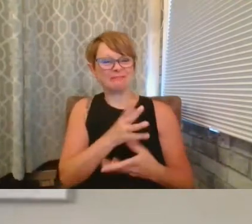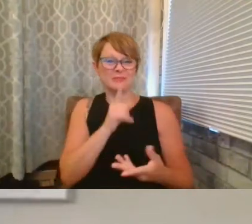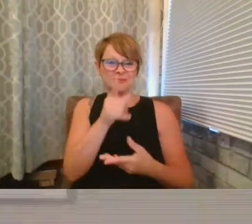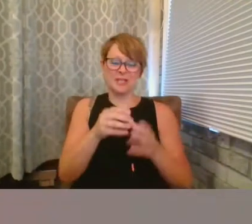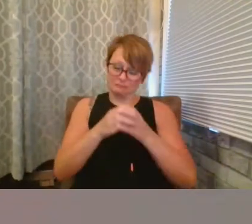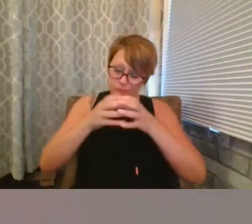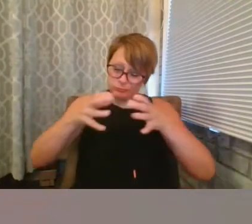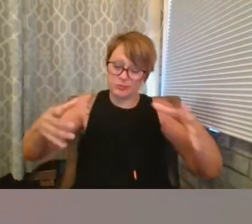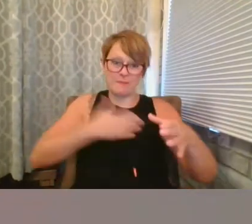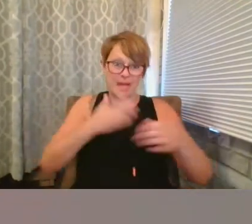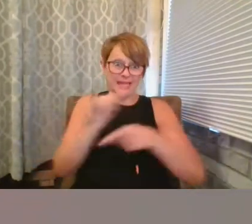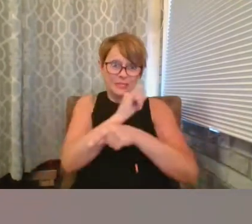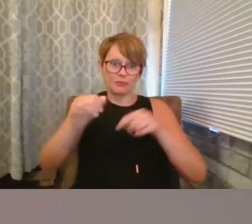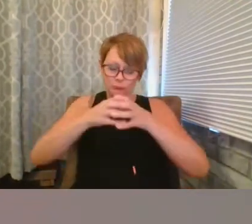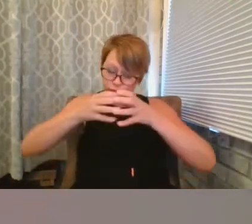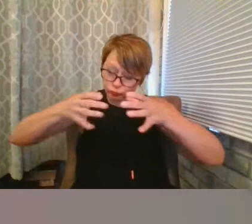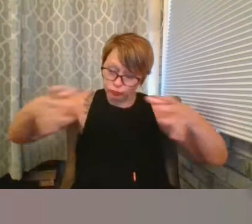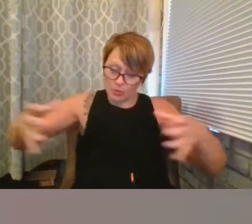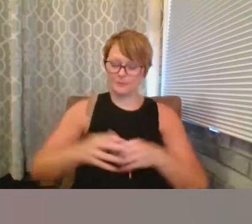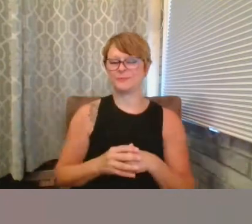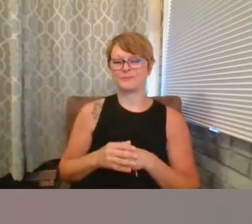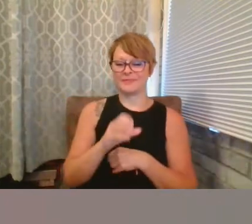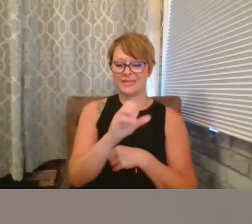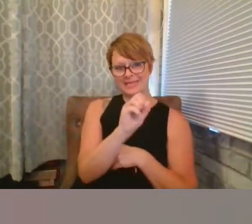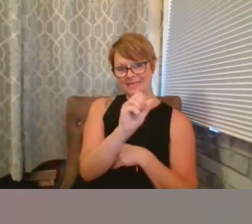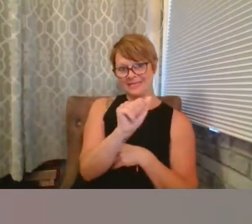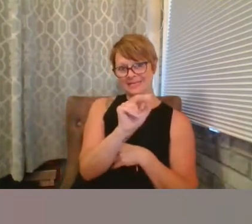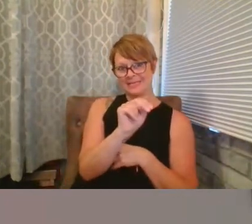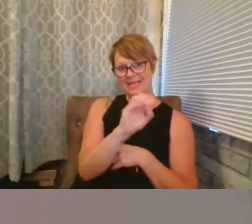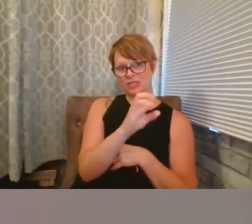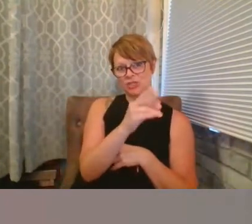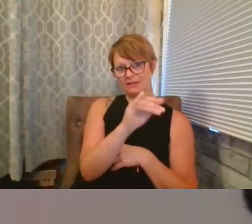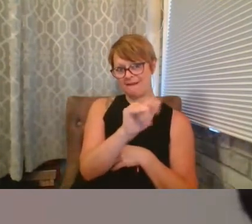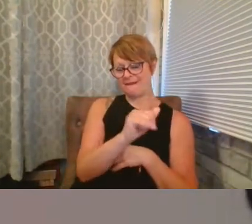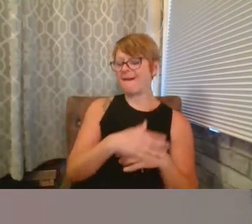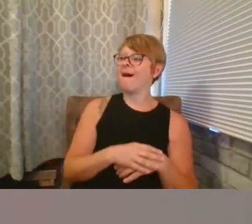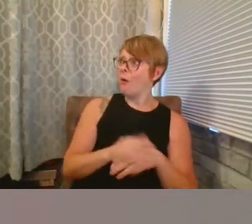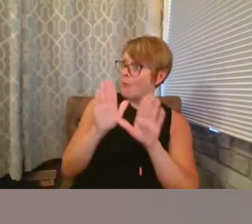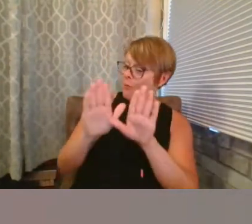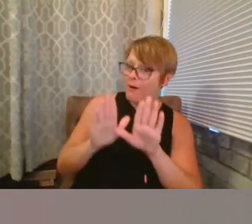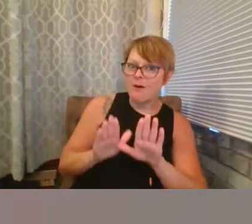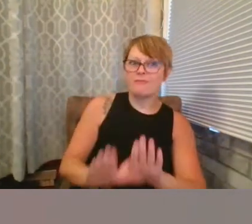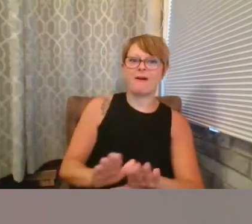Wonderful. Sounds like something I can see there, Joe,